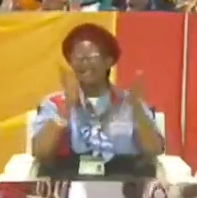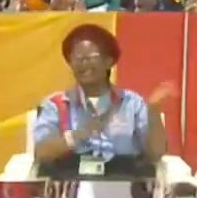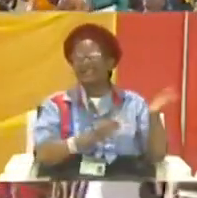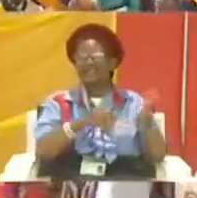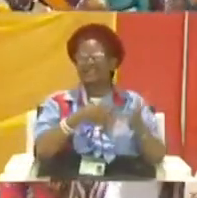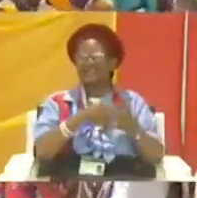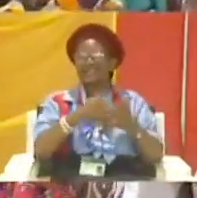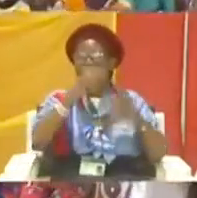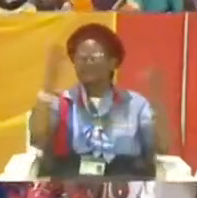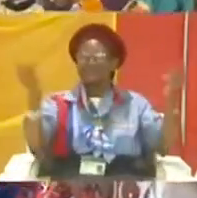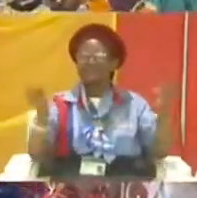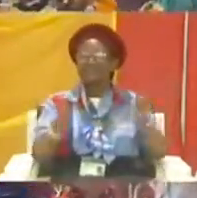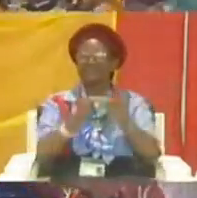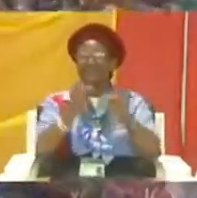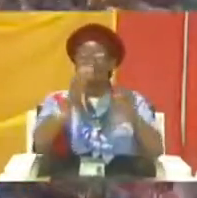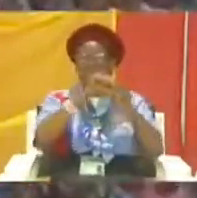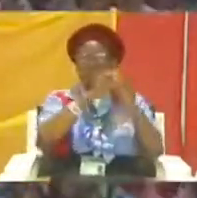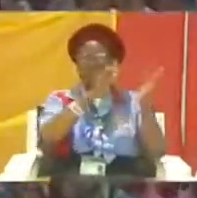place.